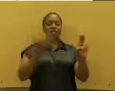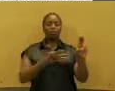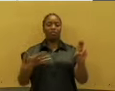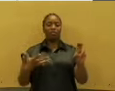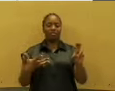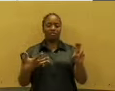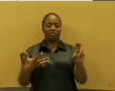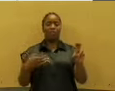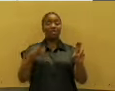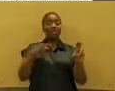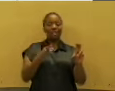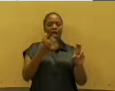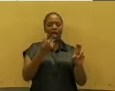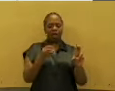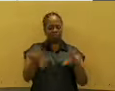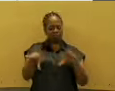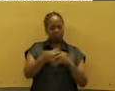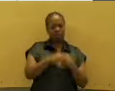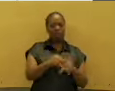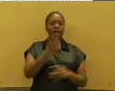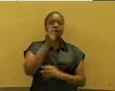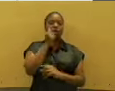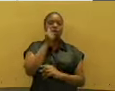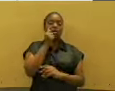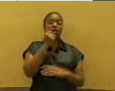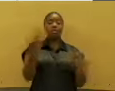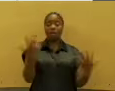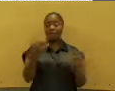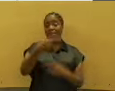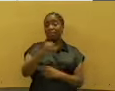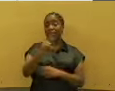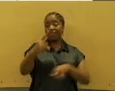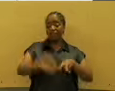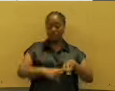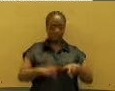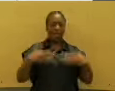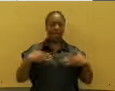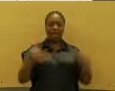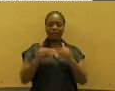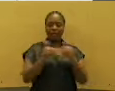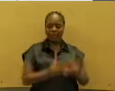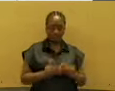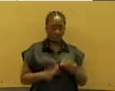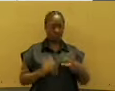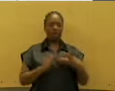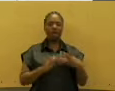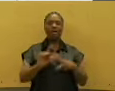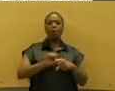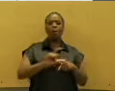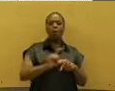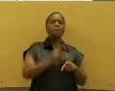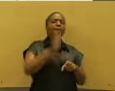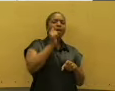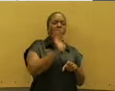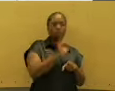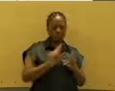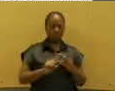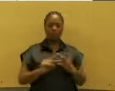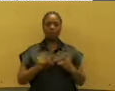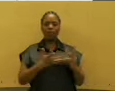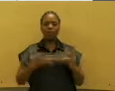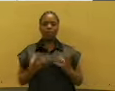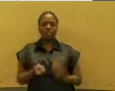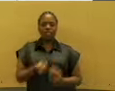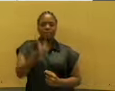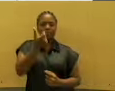has also included men in instances such as HIV/AIDS, healthcare, and provision of condoms for male and female students in